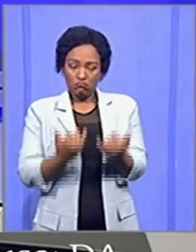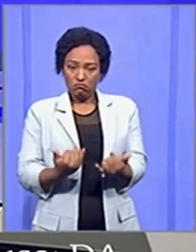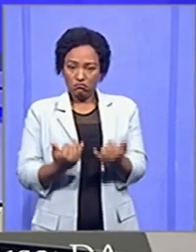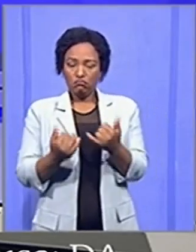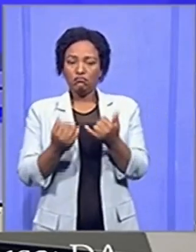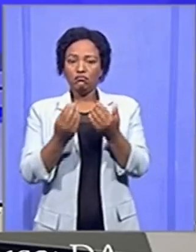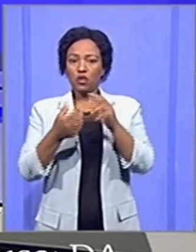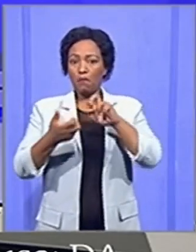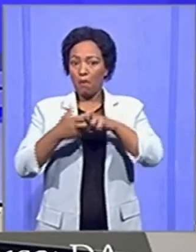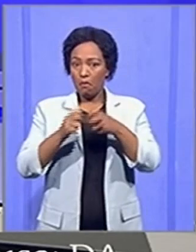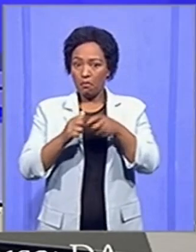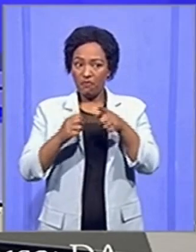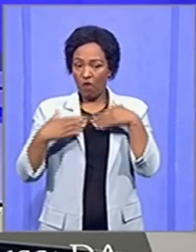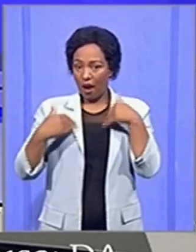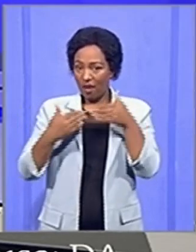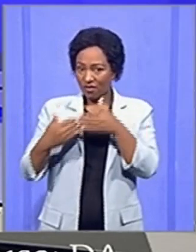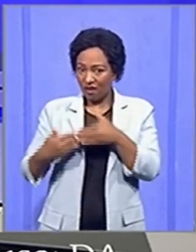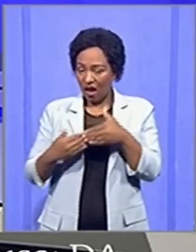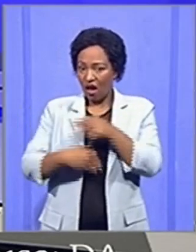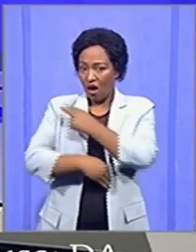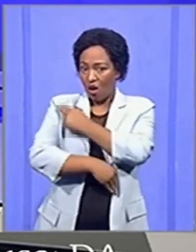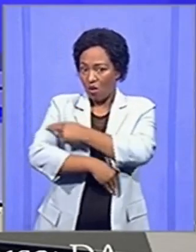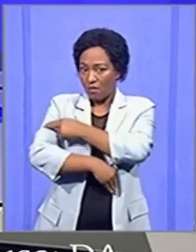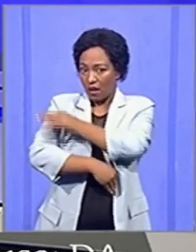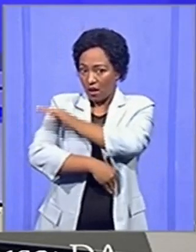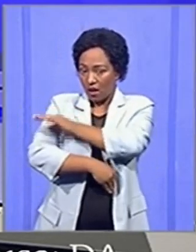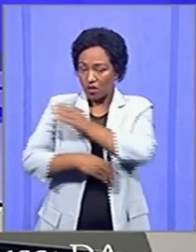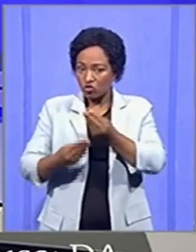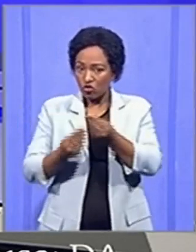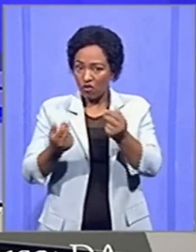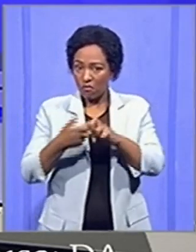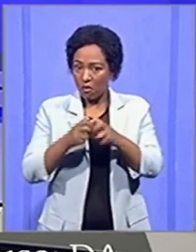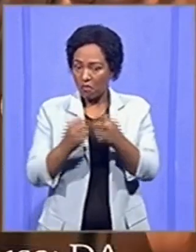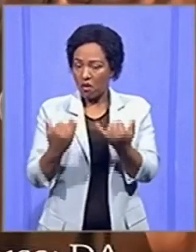a lebaneng lephata la boitekanelo ga jaana.